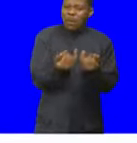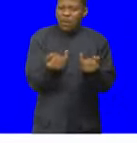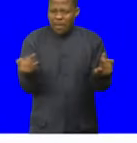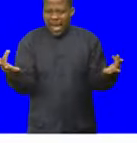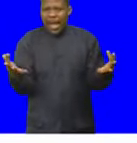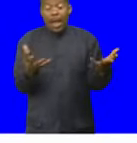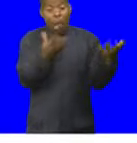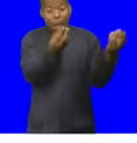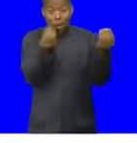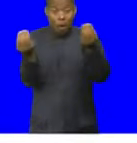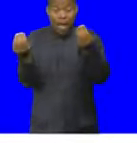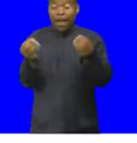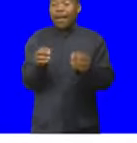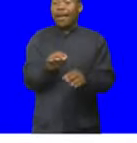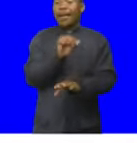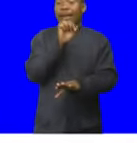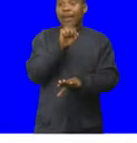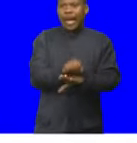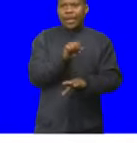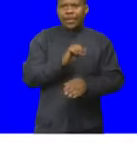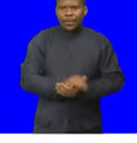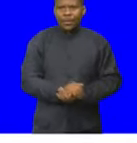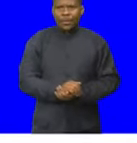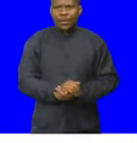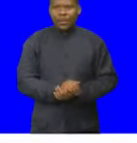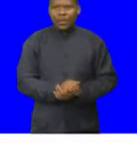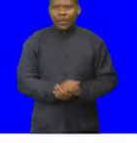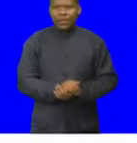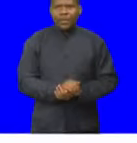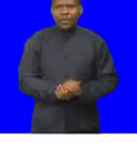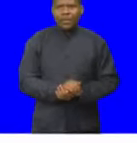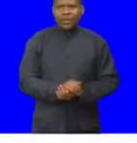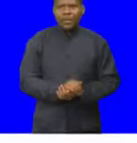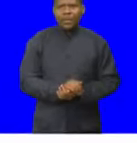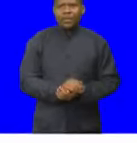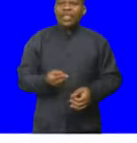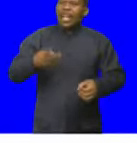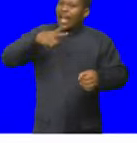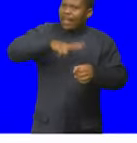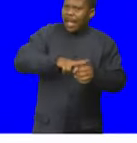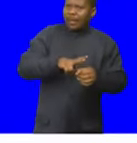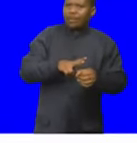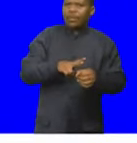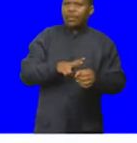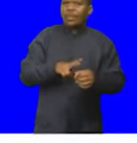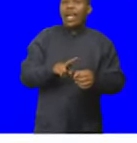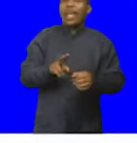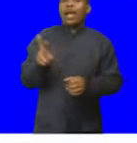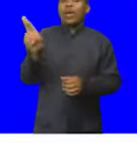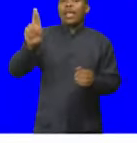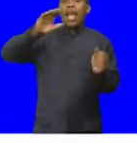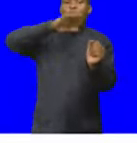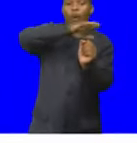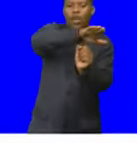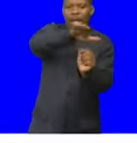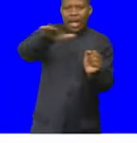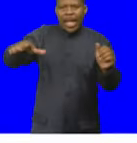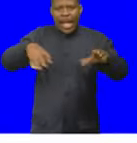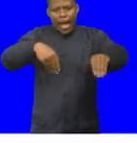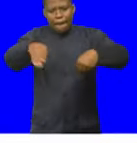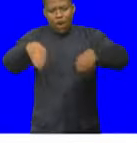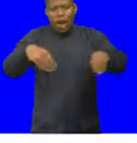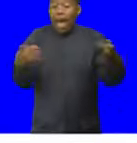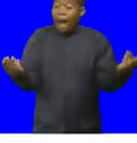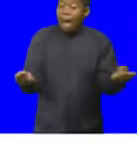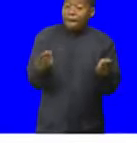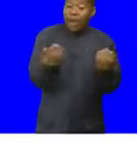kwe-store provider i-grandstand ngalekeshe. Inombolo etinhle etikhombisa sinayo elibonjeni seyitawubukeleka lebhola